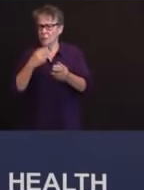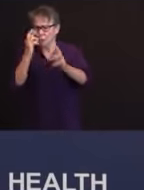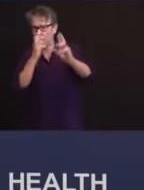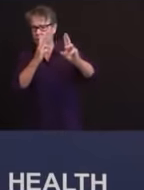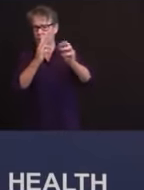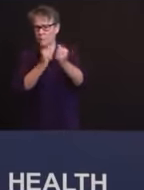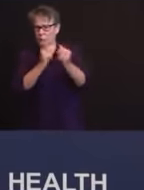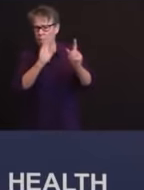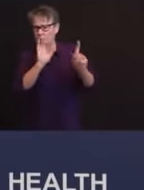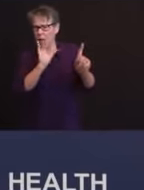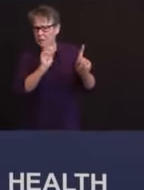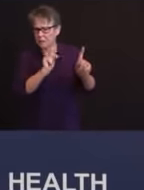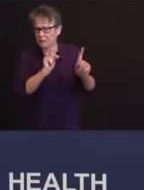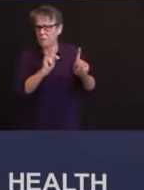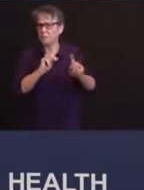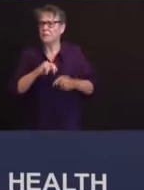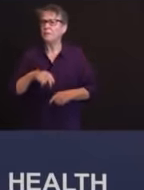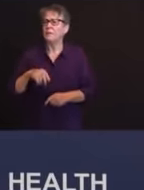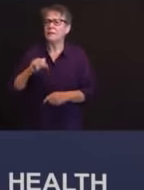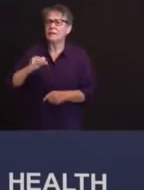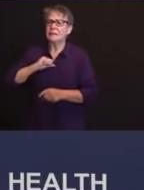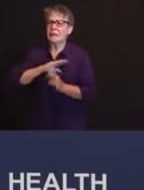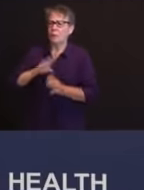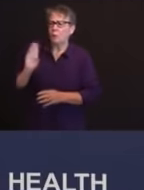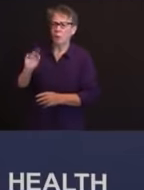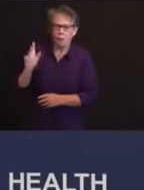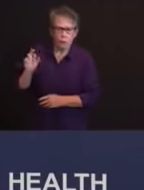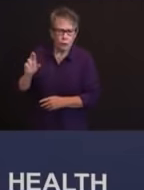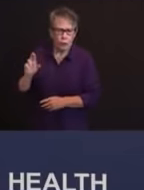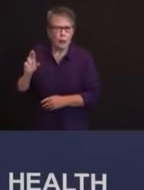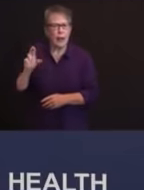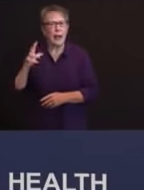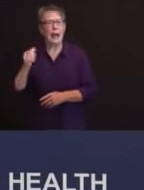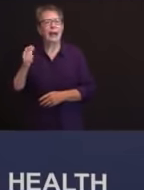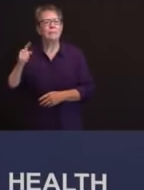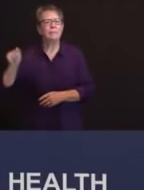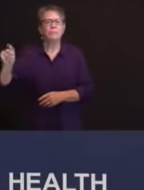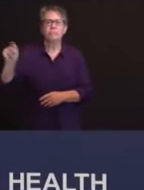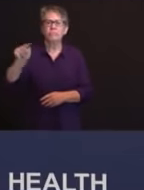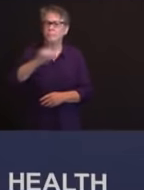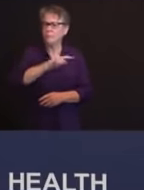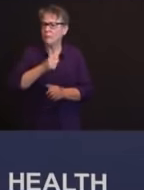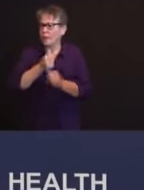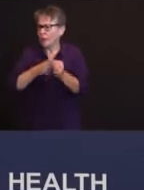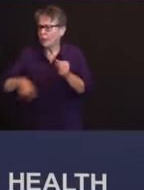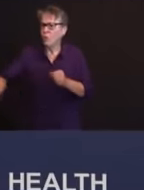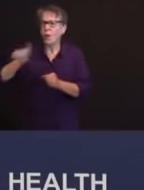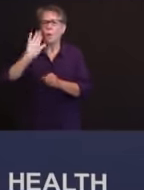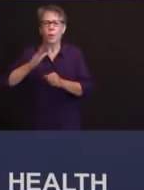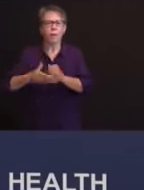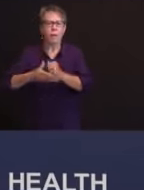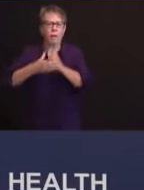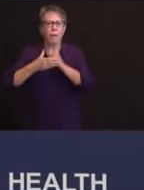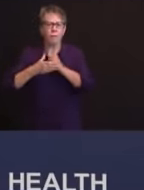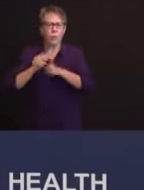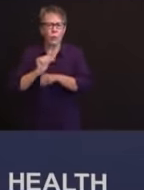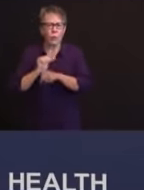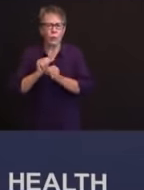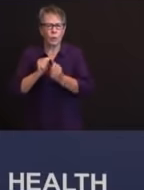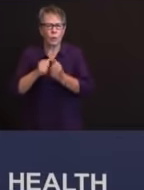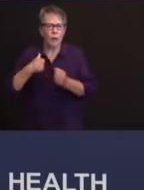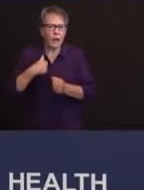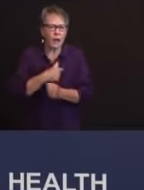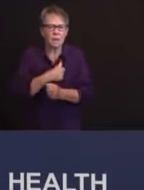our entire federal delegation on other matters that are incredibly important to our state, and I'll name just two. Getting the